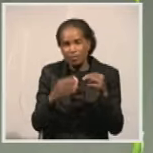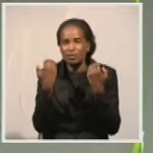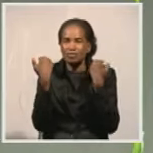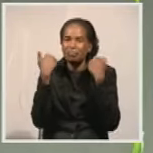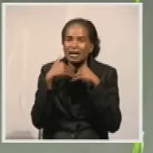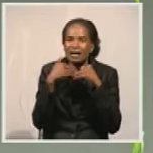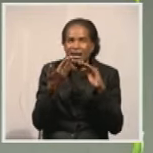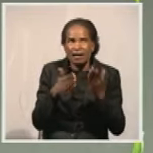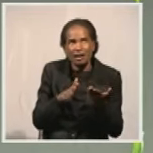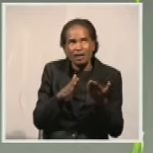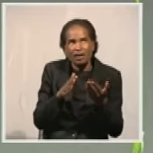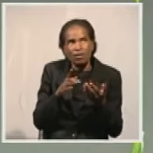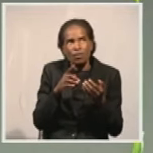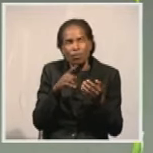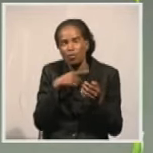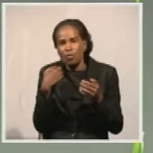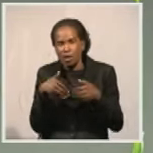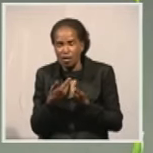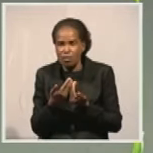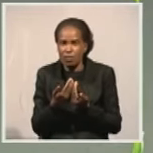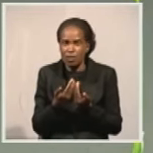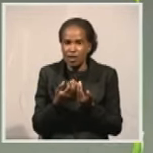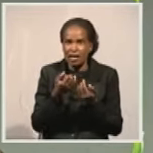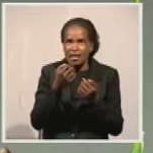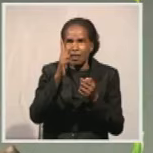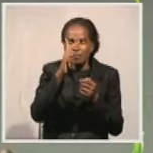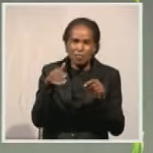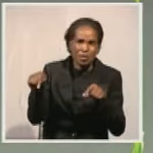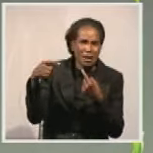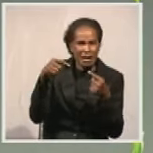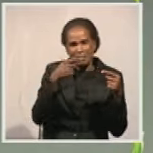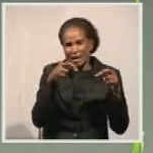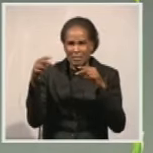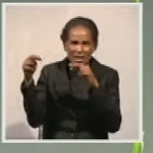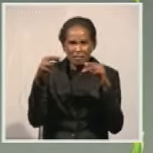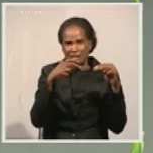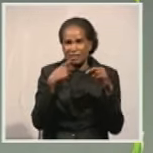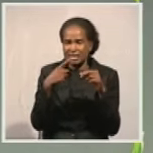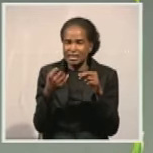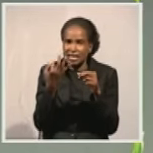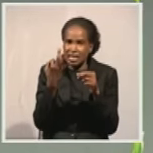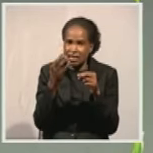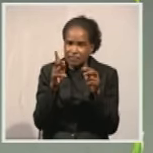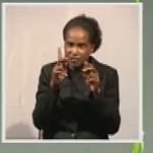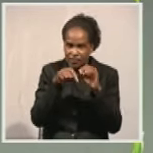well, in the normal society, you have to go to the country to seek the